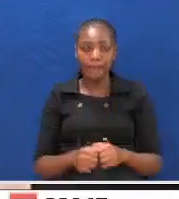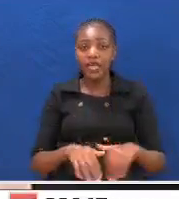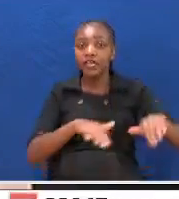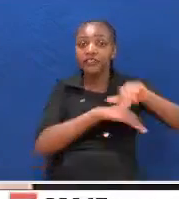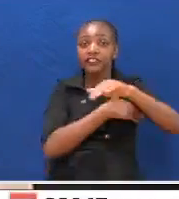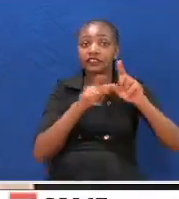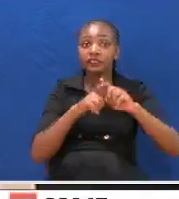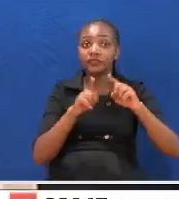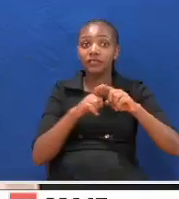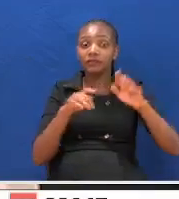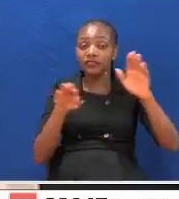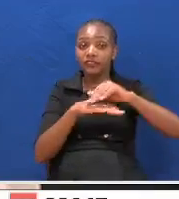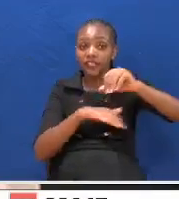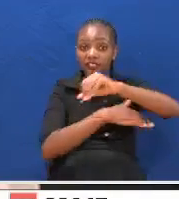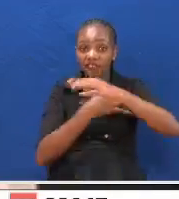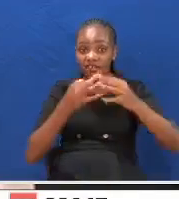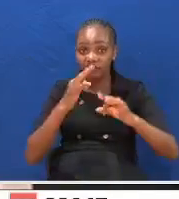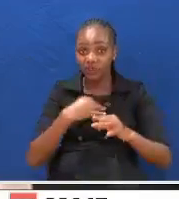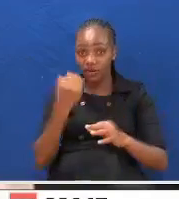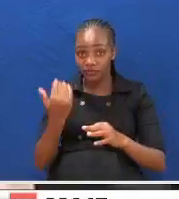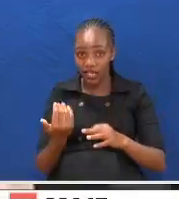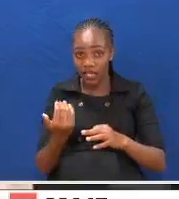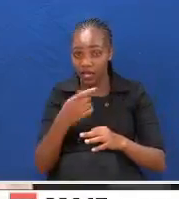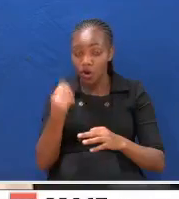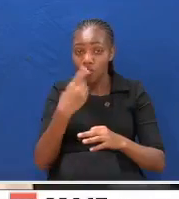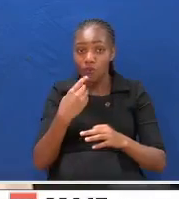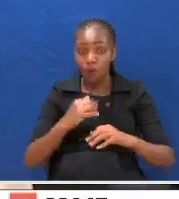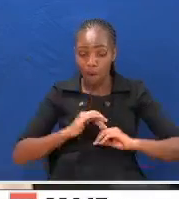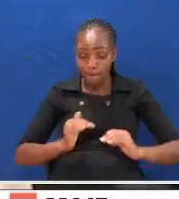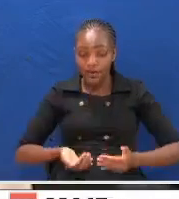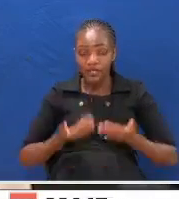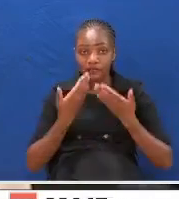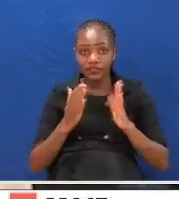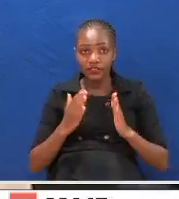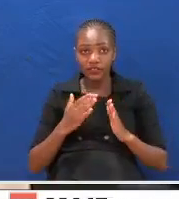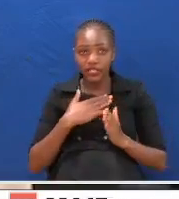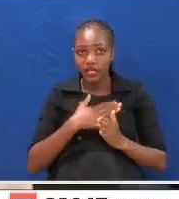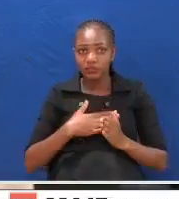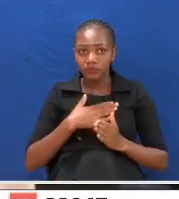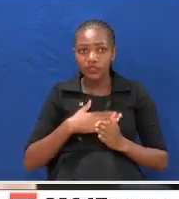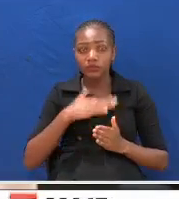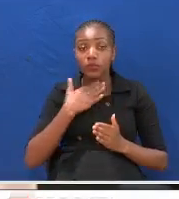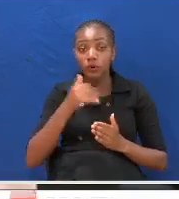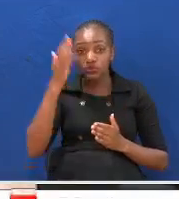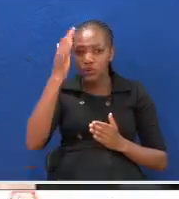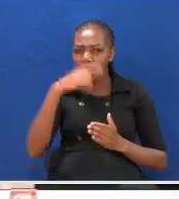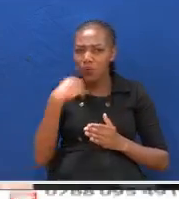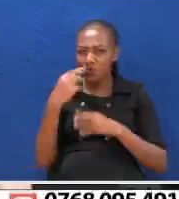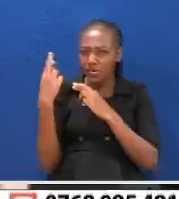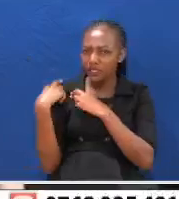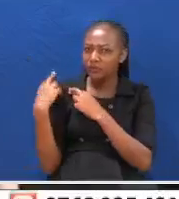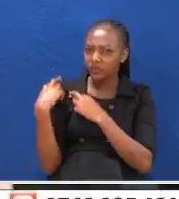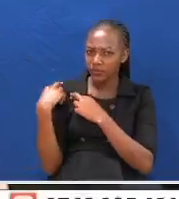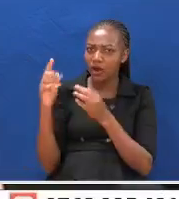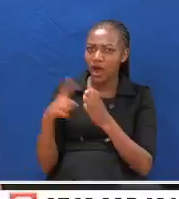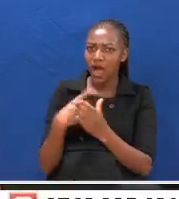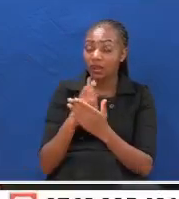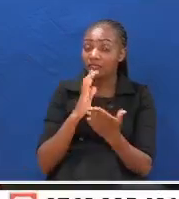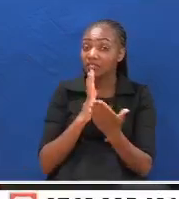kama kuna mtoto alipata mimba katika sehemu yako, ukitoka hapa leo jaribu kujua ni nani alihusika, na ili tuweze